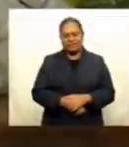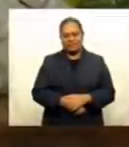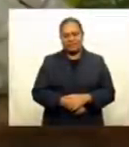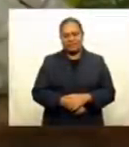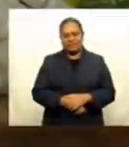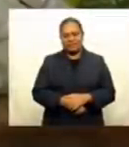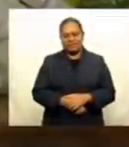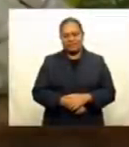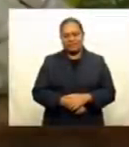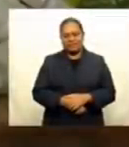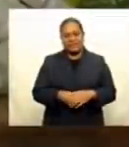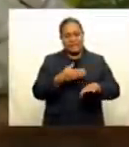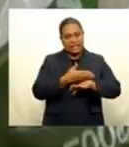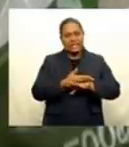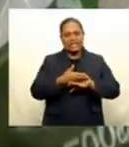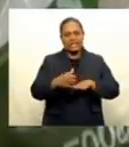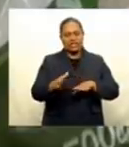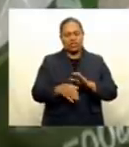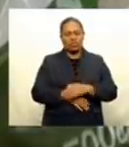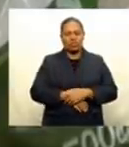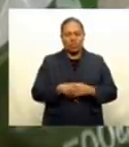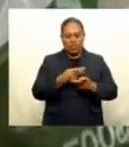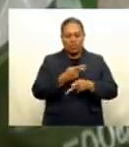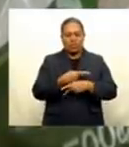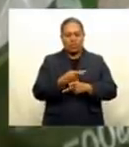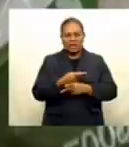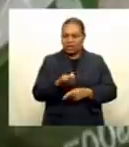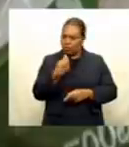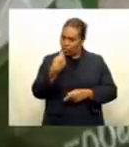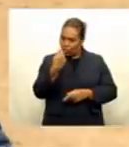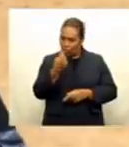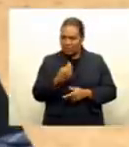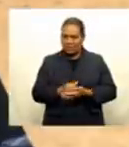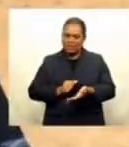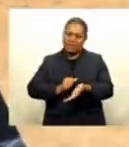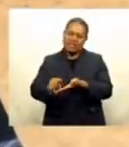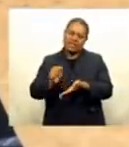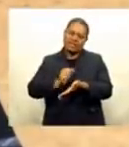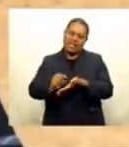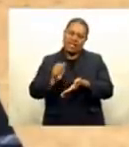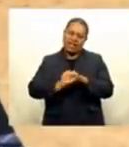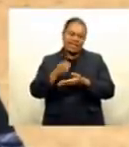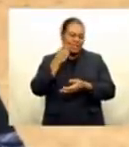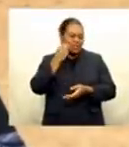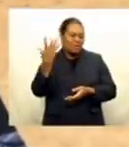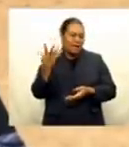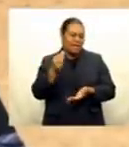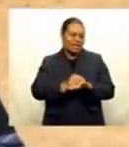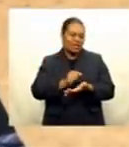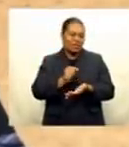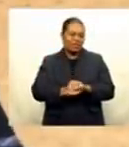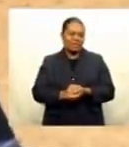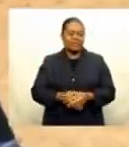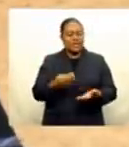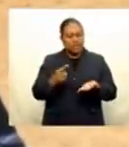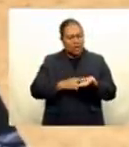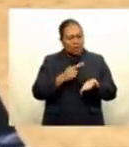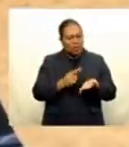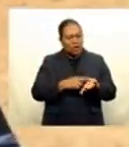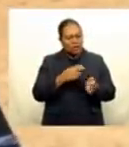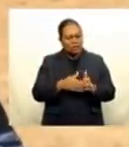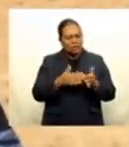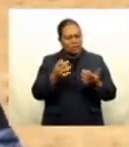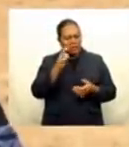It's the latest product and ready to hit the market shelves. Rice flour is basically the